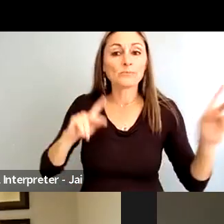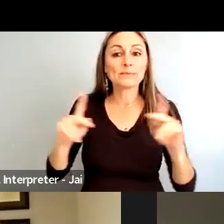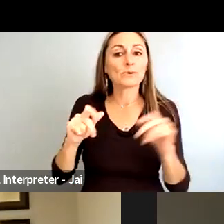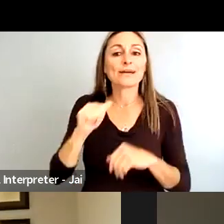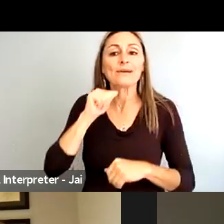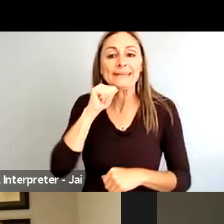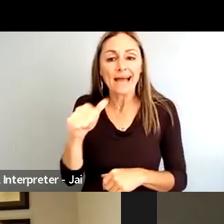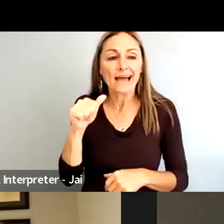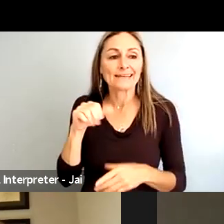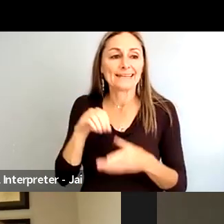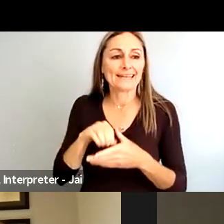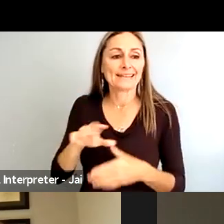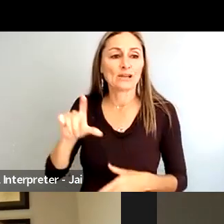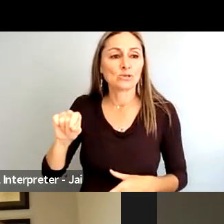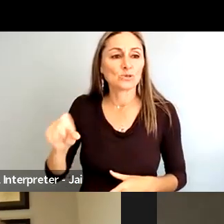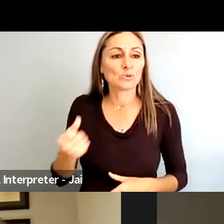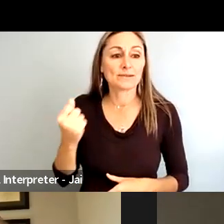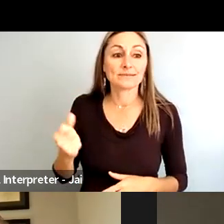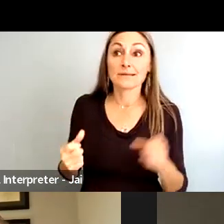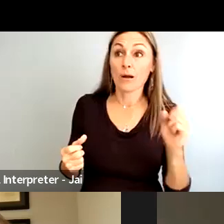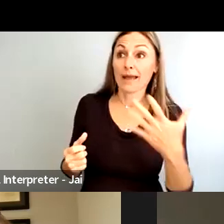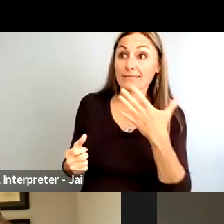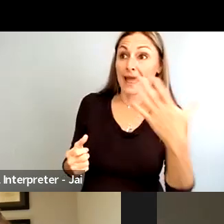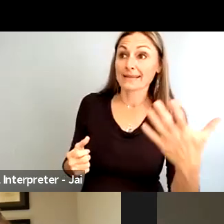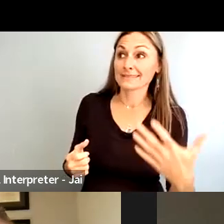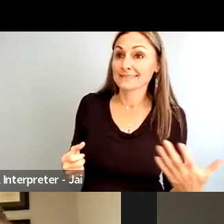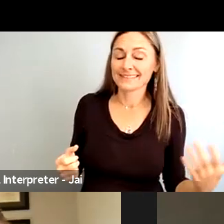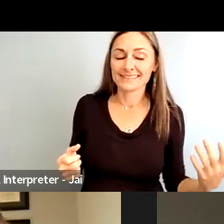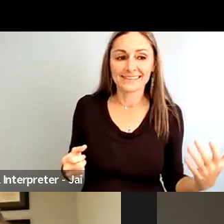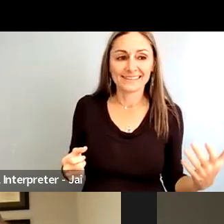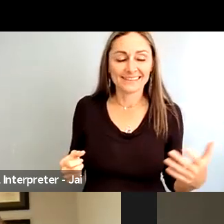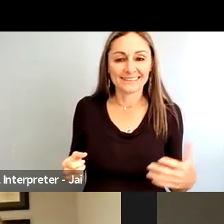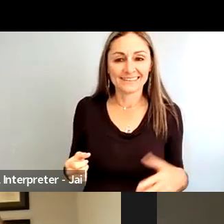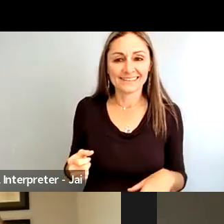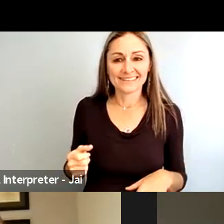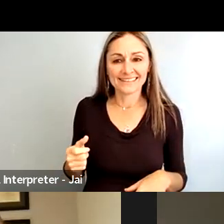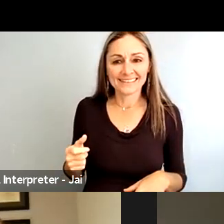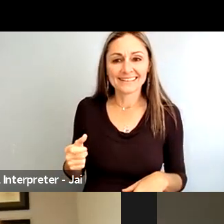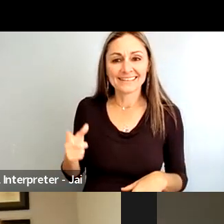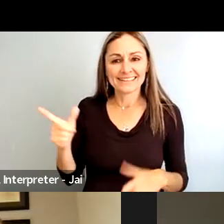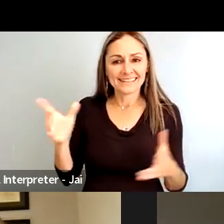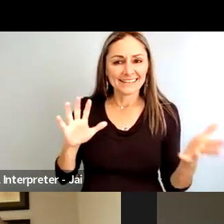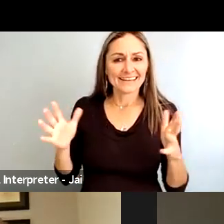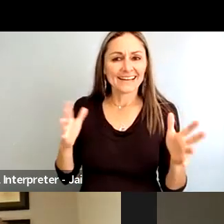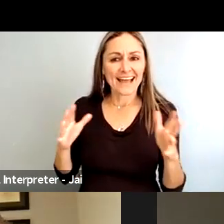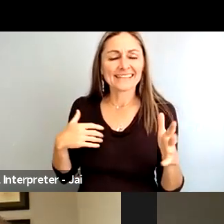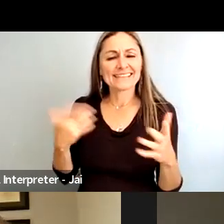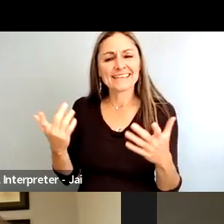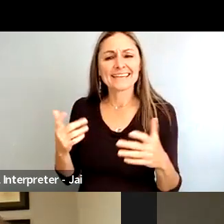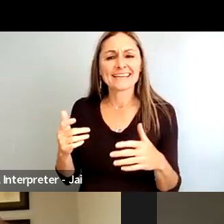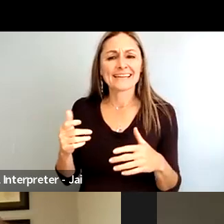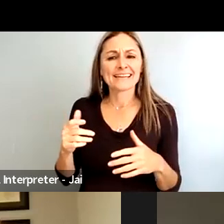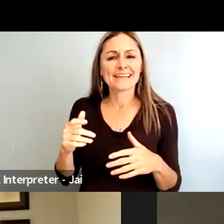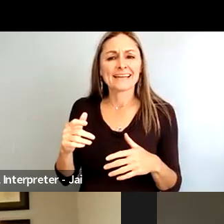20s. Okay, thanks. I feel like it's happening is people phase in and out of Snapchat. So right now I've heard